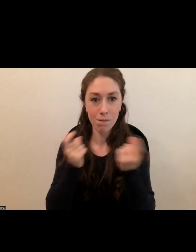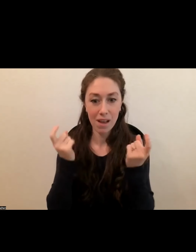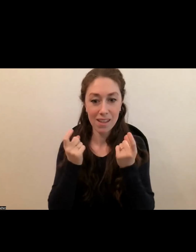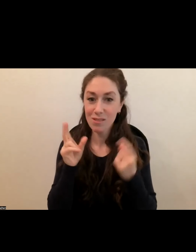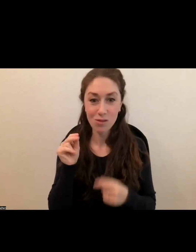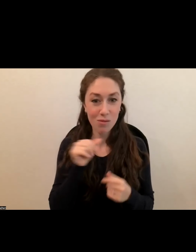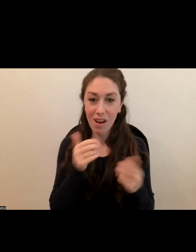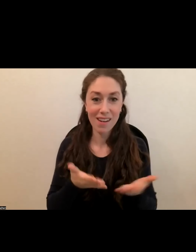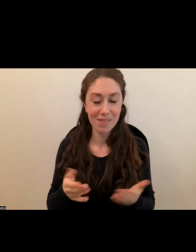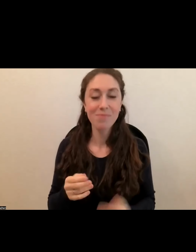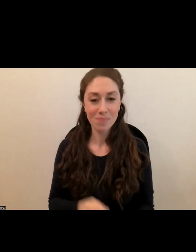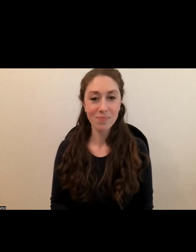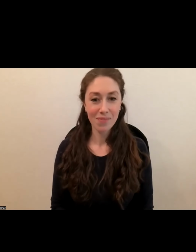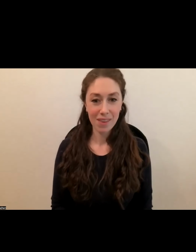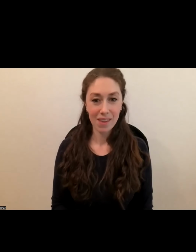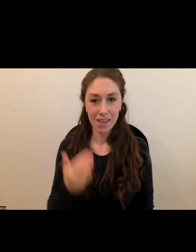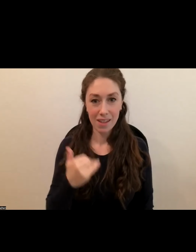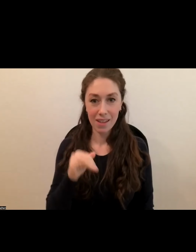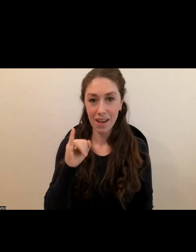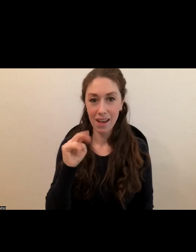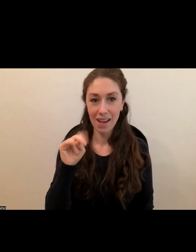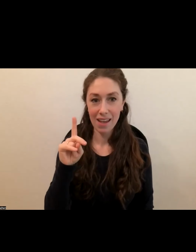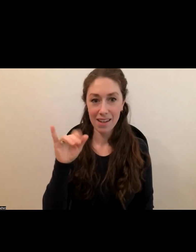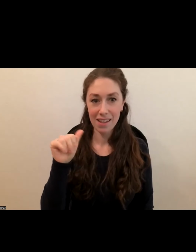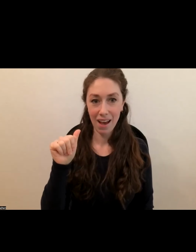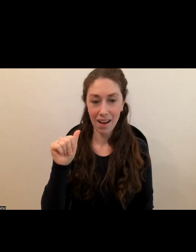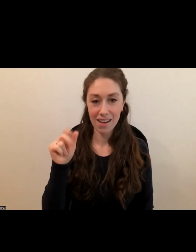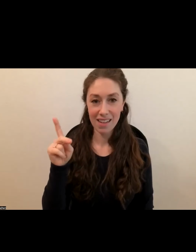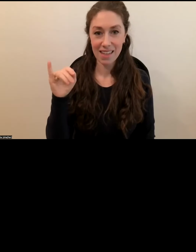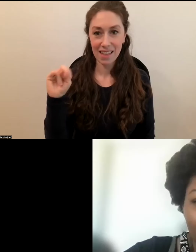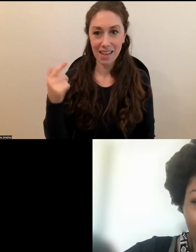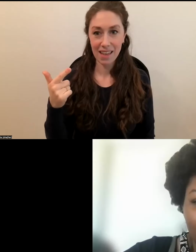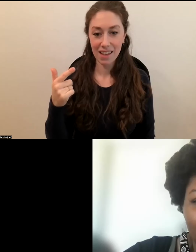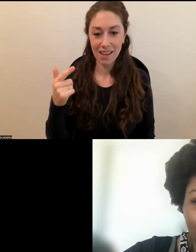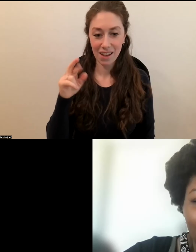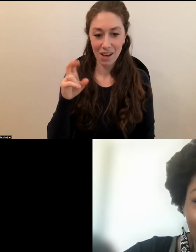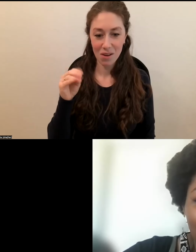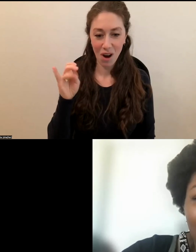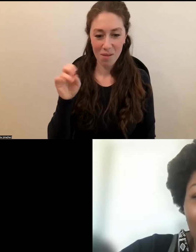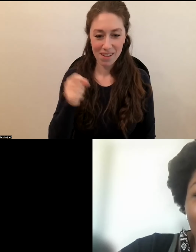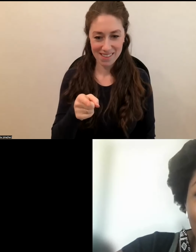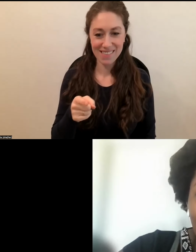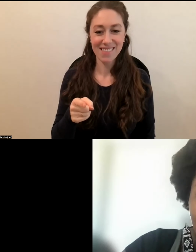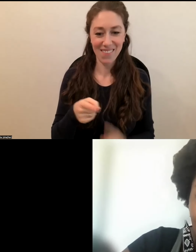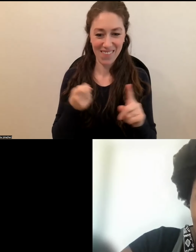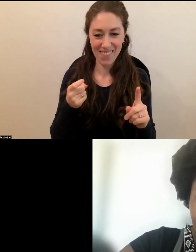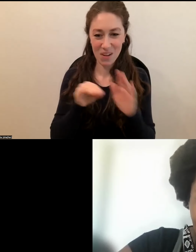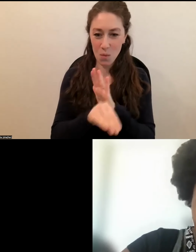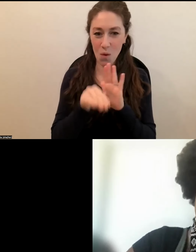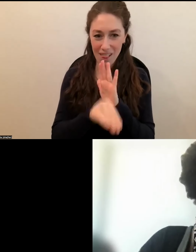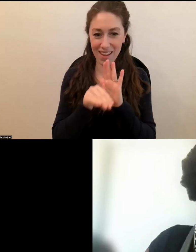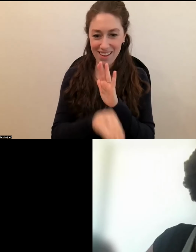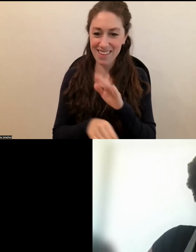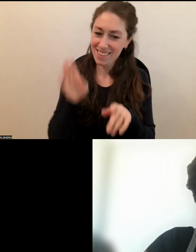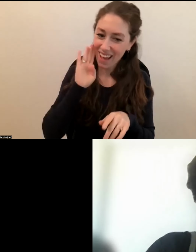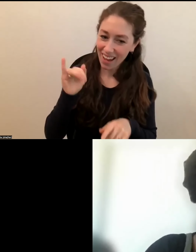Nope. Okay. India King Robbins comes from Novak in New Orleans. Hi, India.